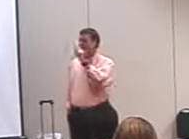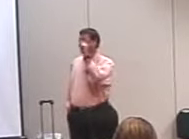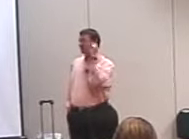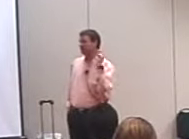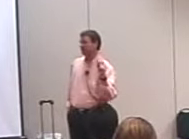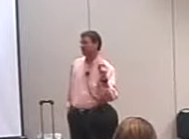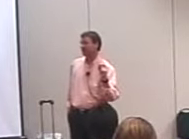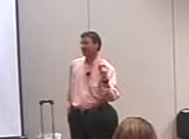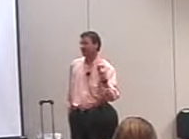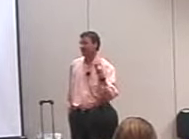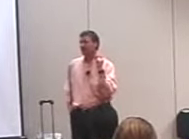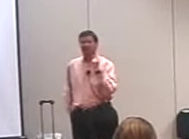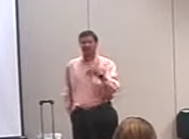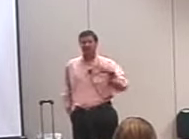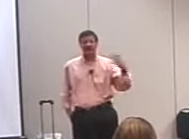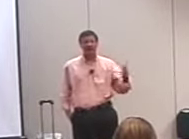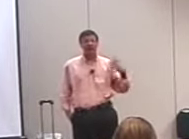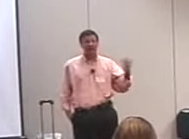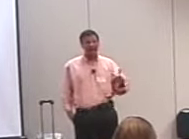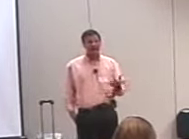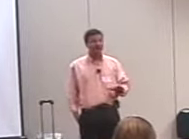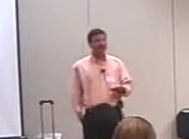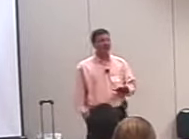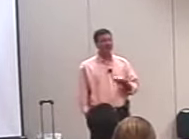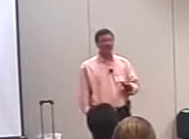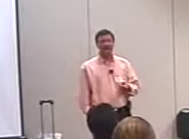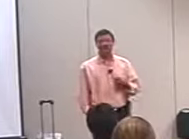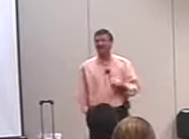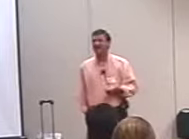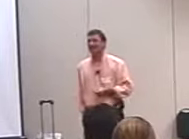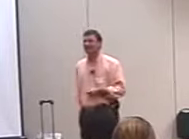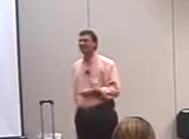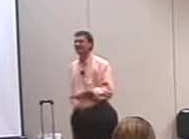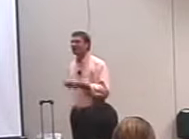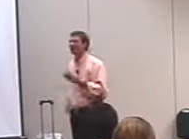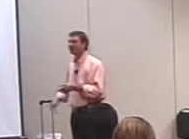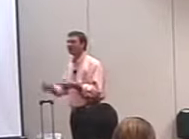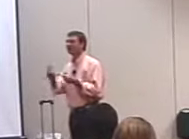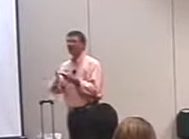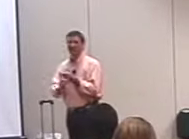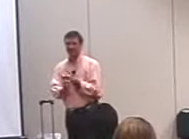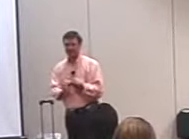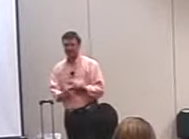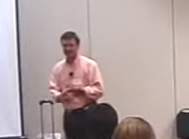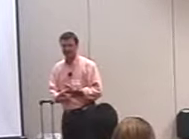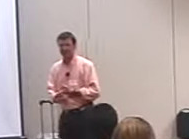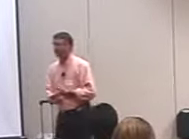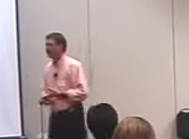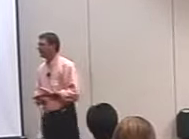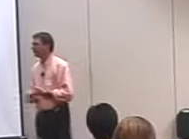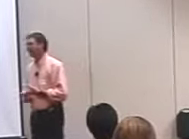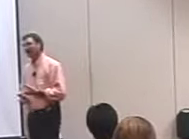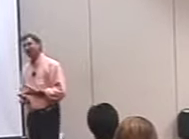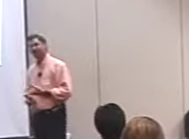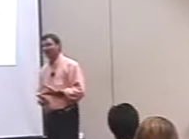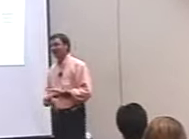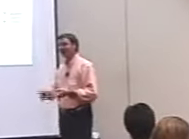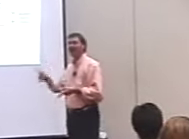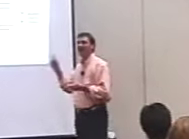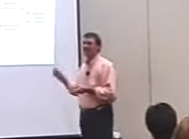got this person in there. What I will do if I want to make a statement is I'll first validate them. Oh